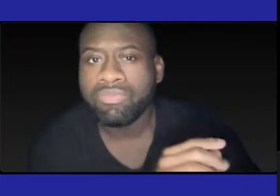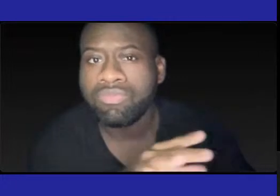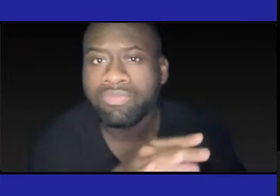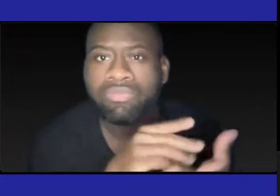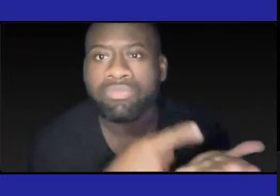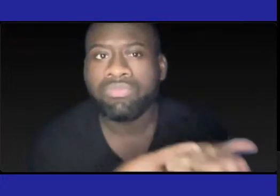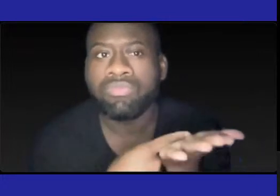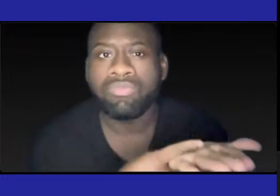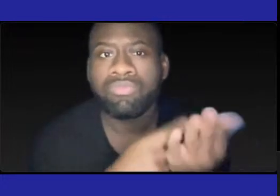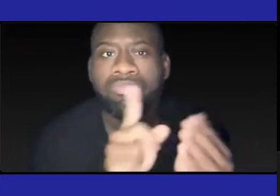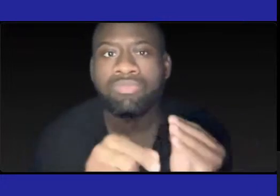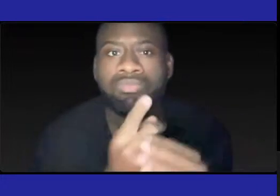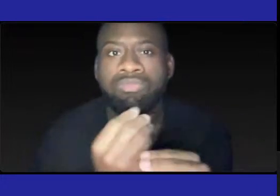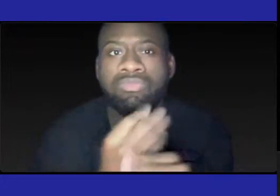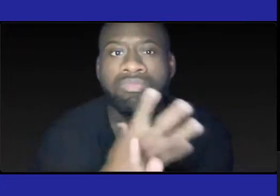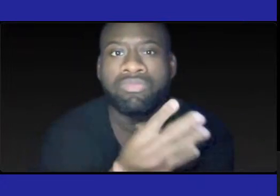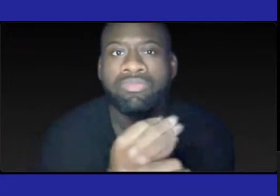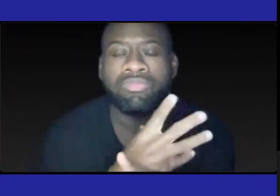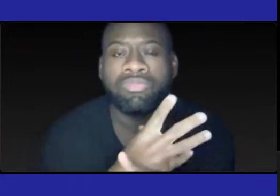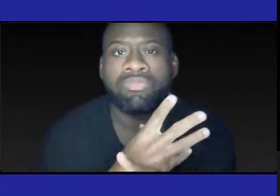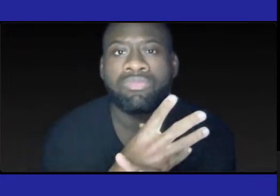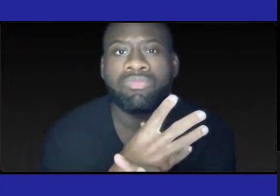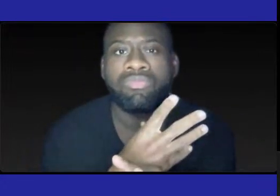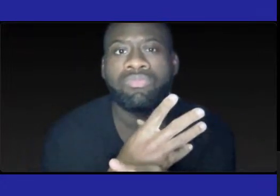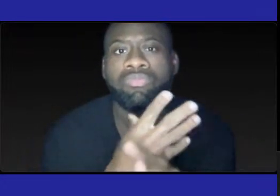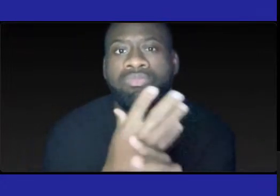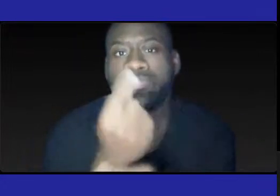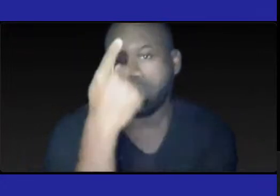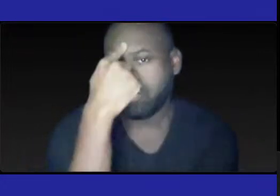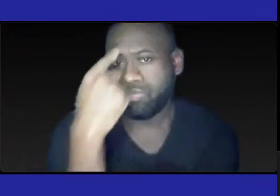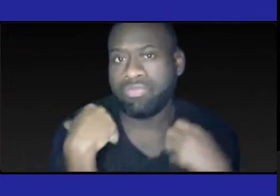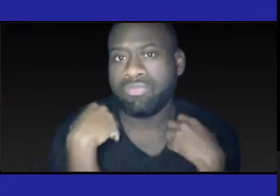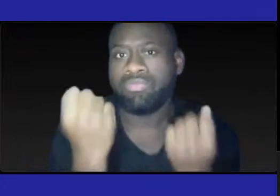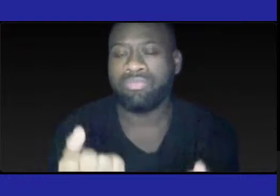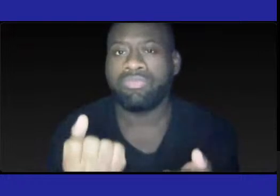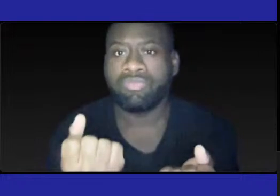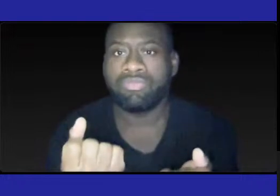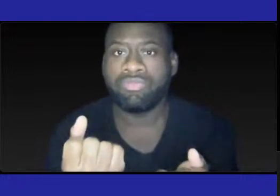remote mental health being a way to